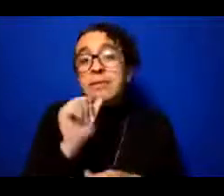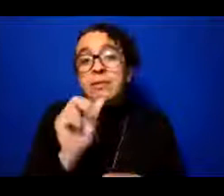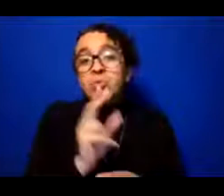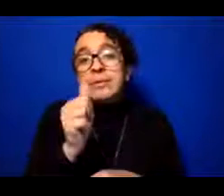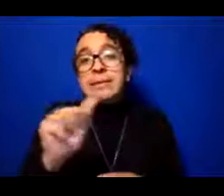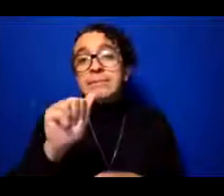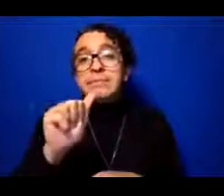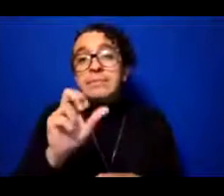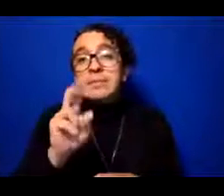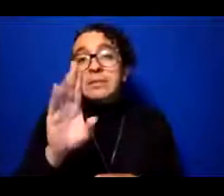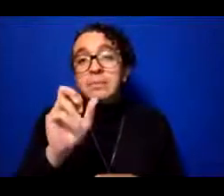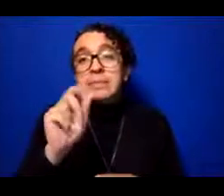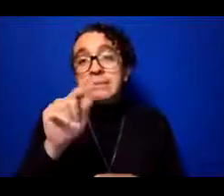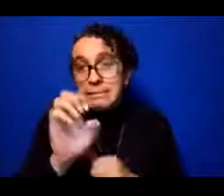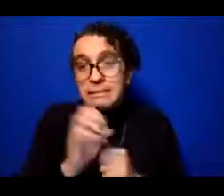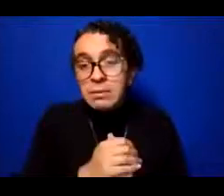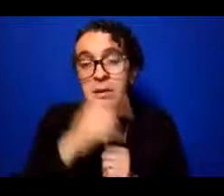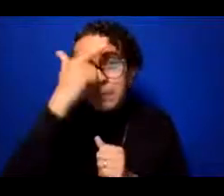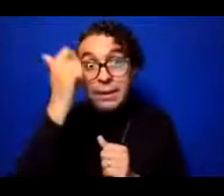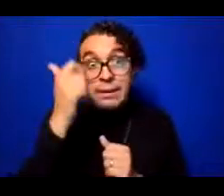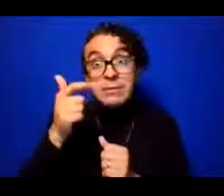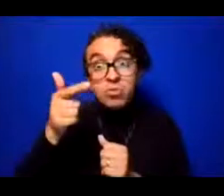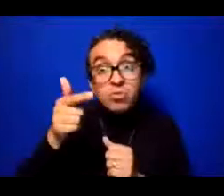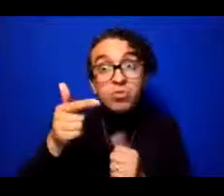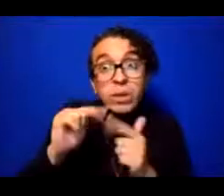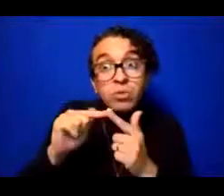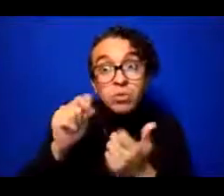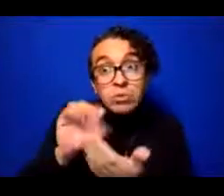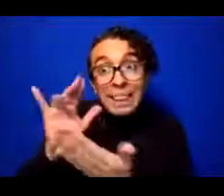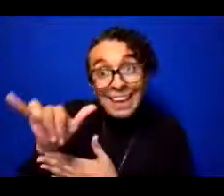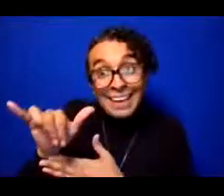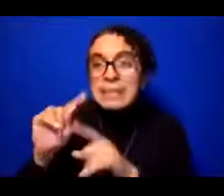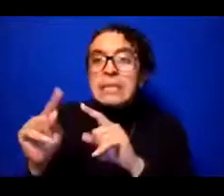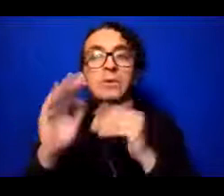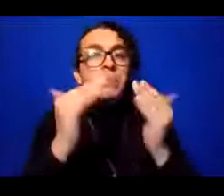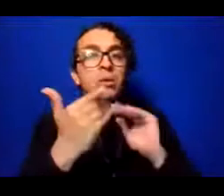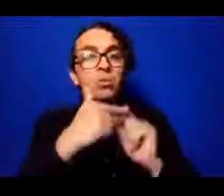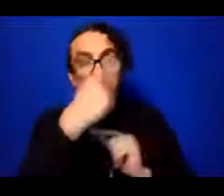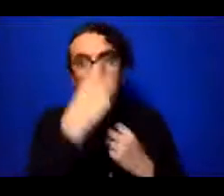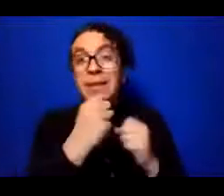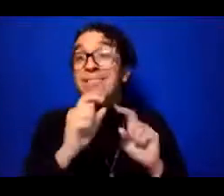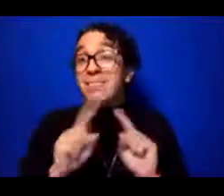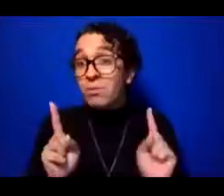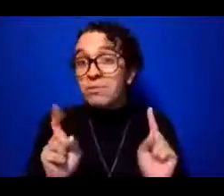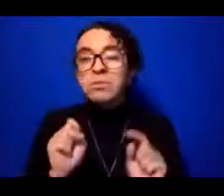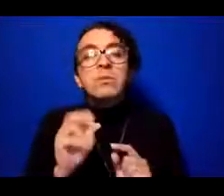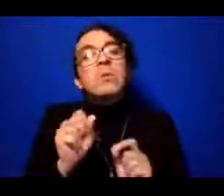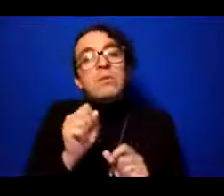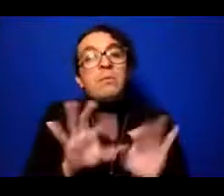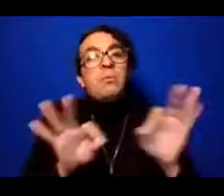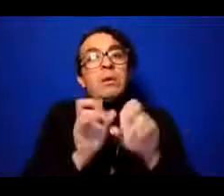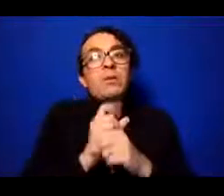substances, because treating a substance misuse issue is different than how you would treat a mental health issue. And so you really want to make sure you get that